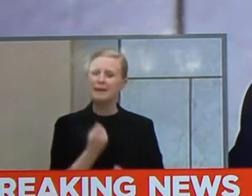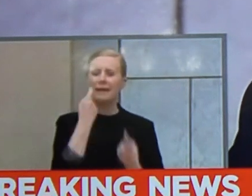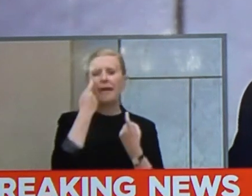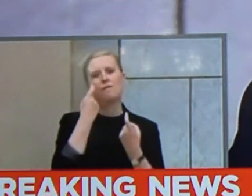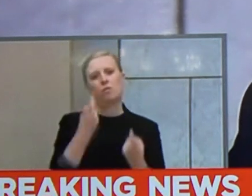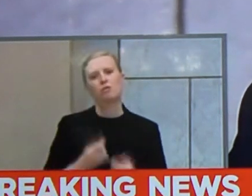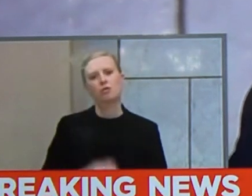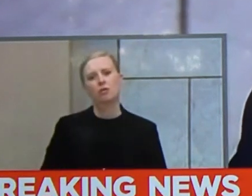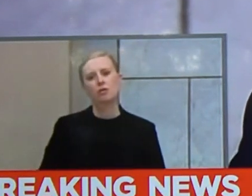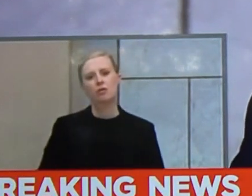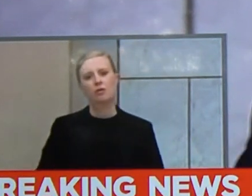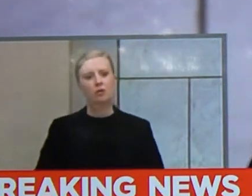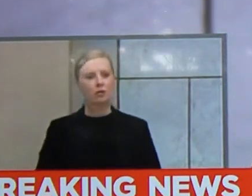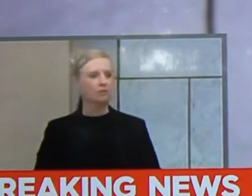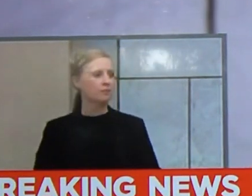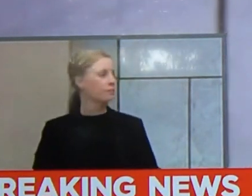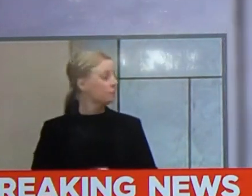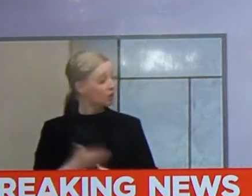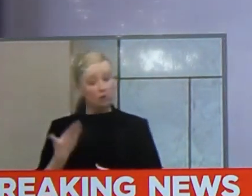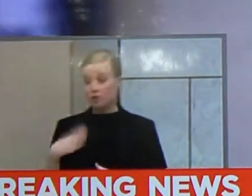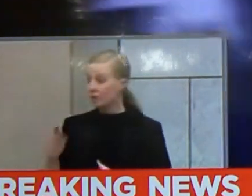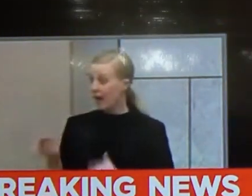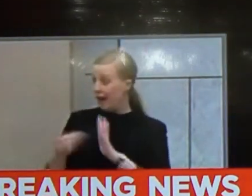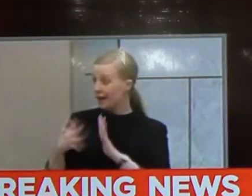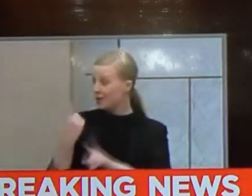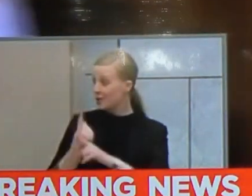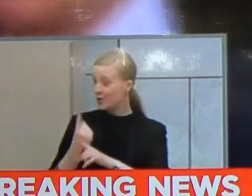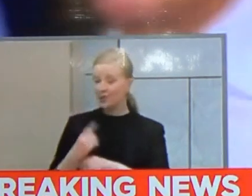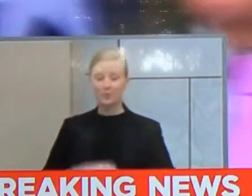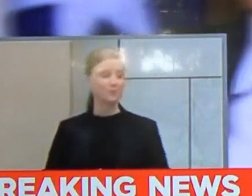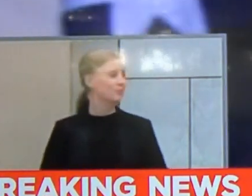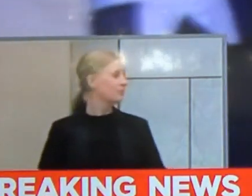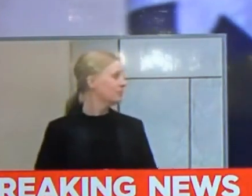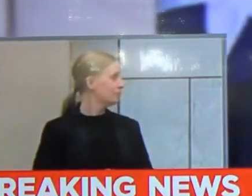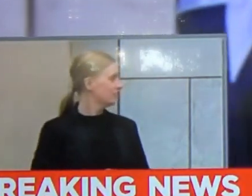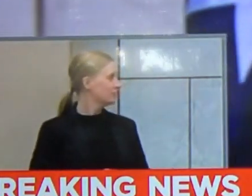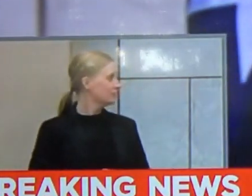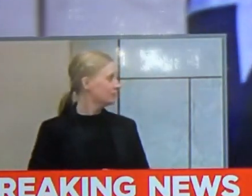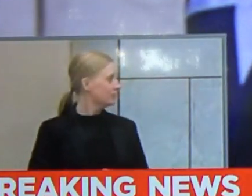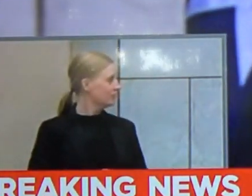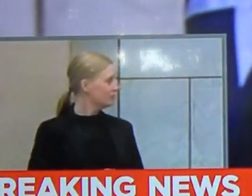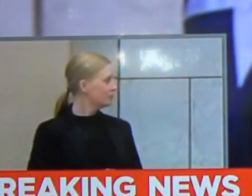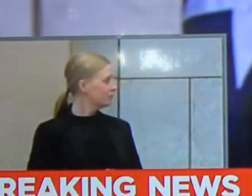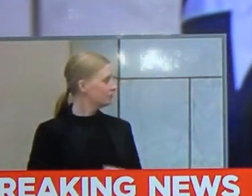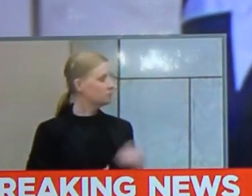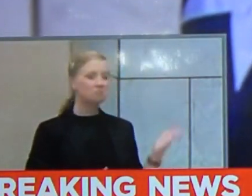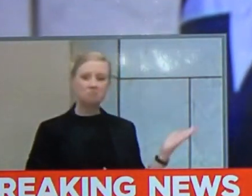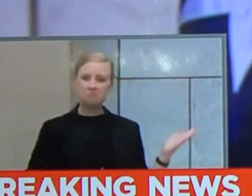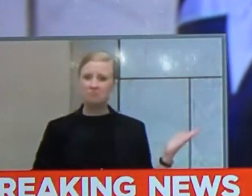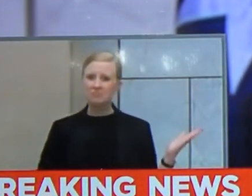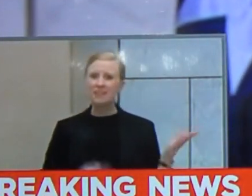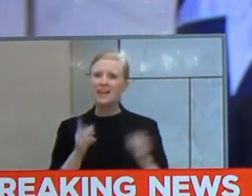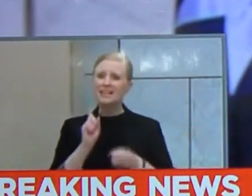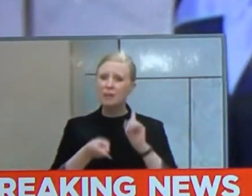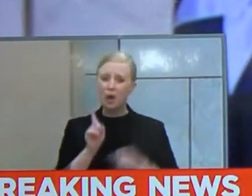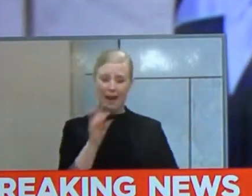dangerous, as we've seen. Did you want to say anything about Brendan? Zoonotic viruses, so viruses that spread from animals to humans,